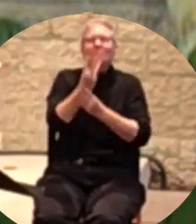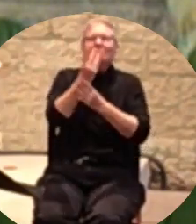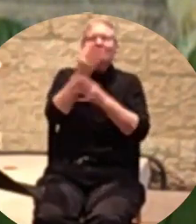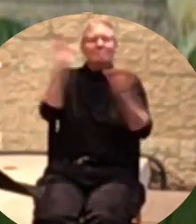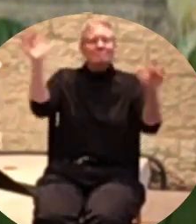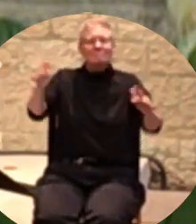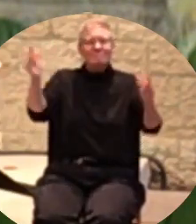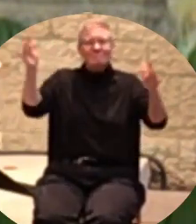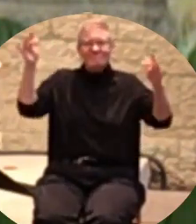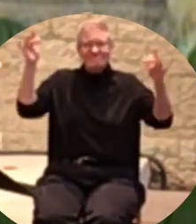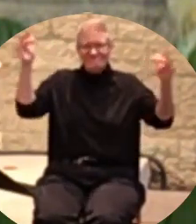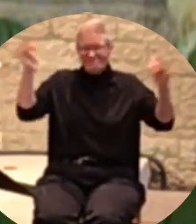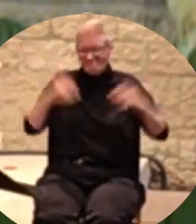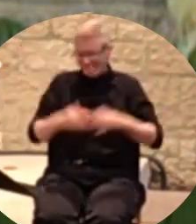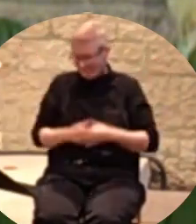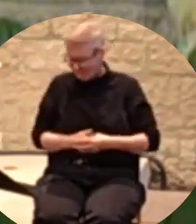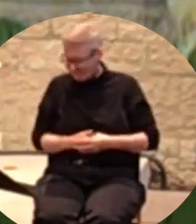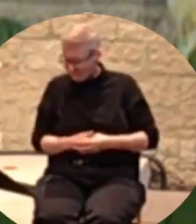it.